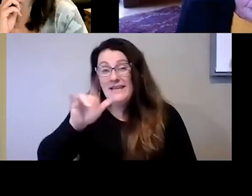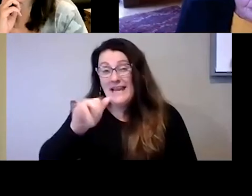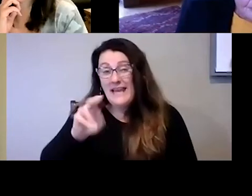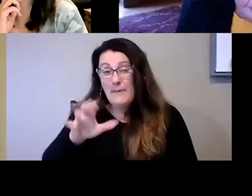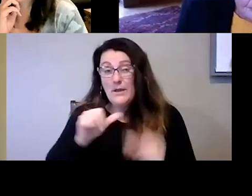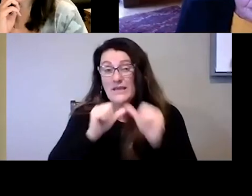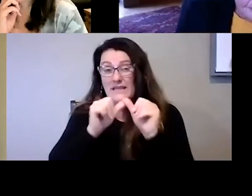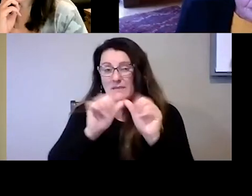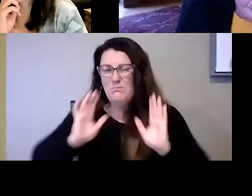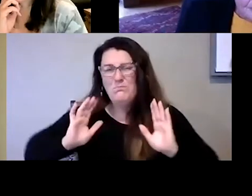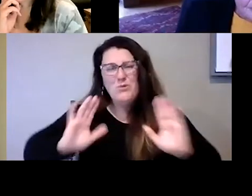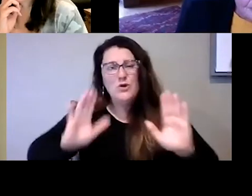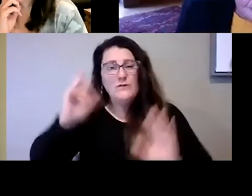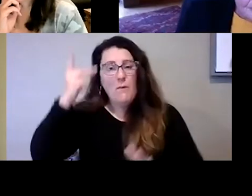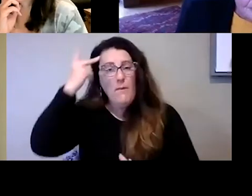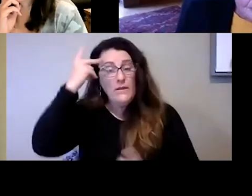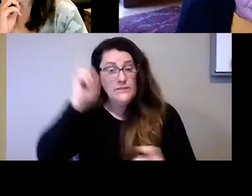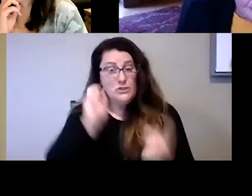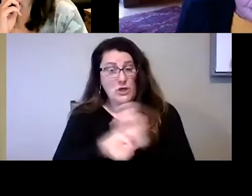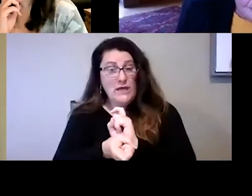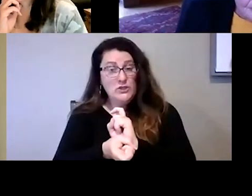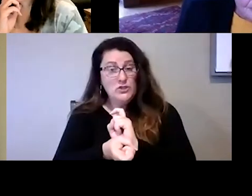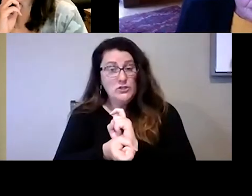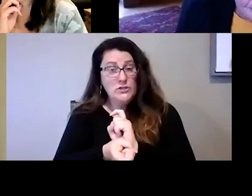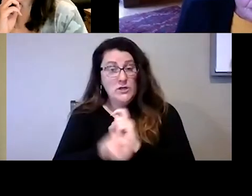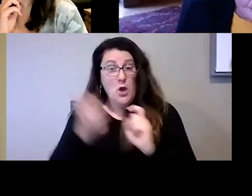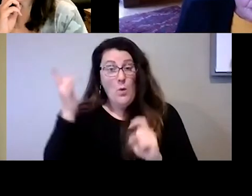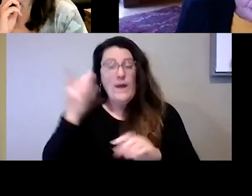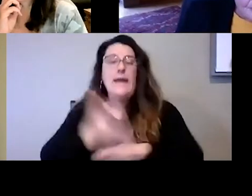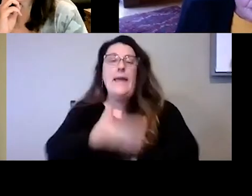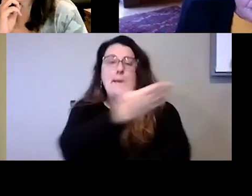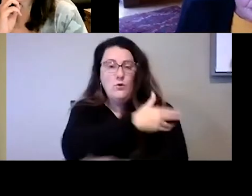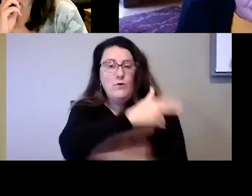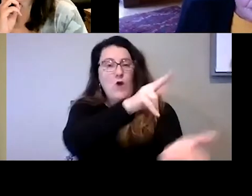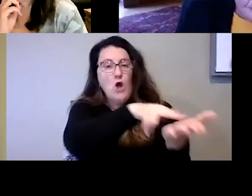continue to push for policy changes to improve the contract.